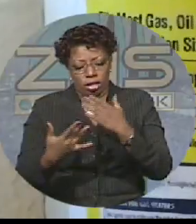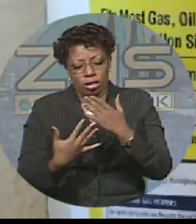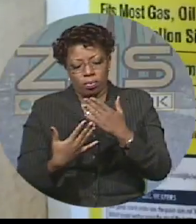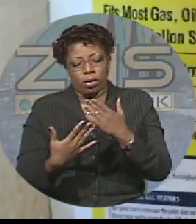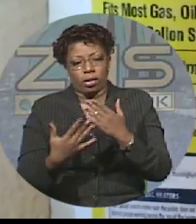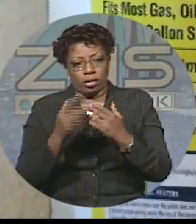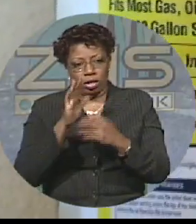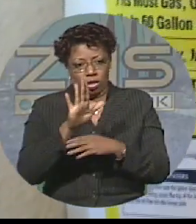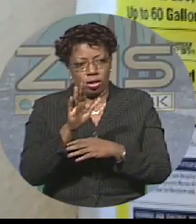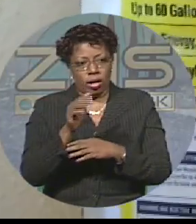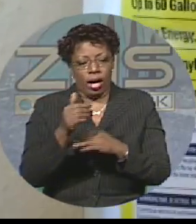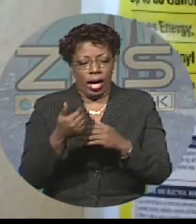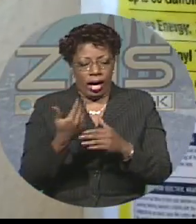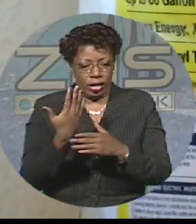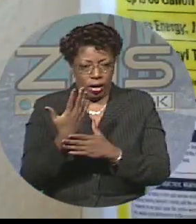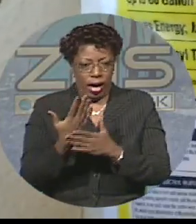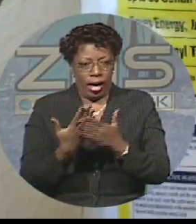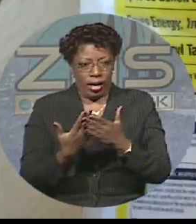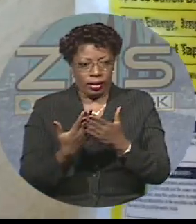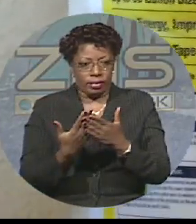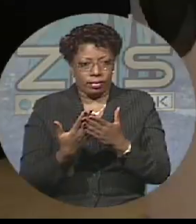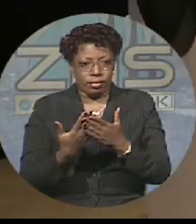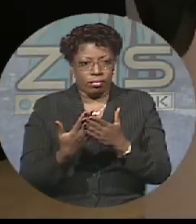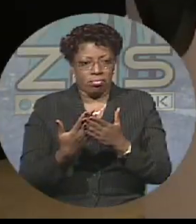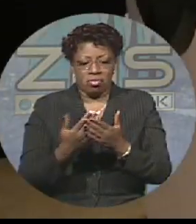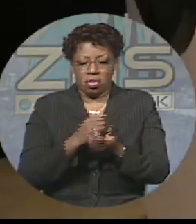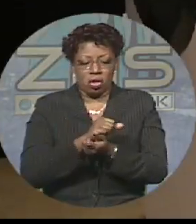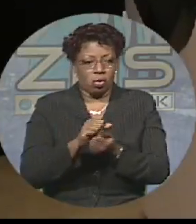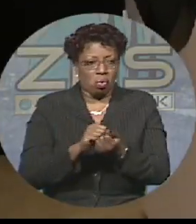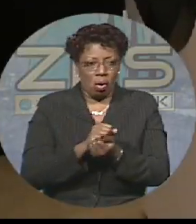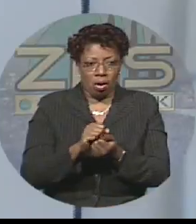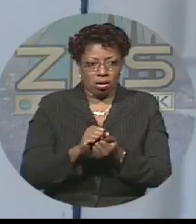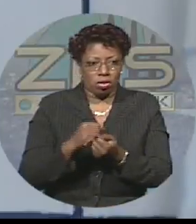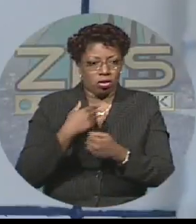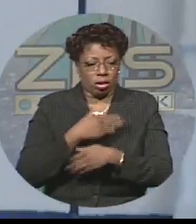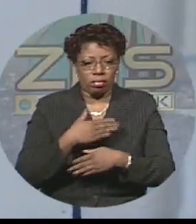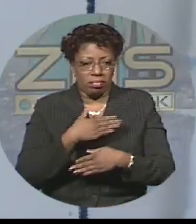hands. And all of that hot water can be used to do your laundry,